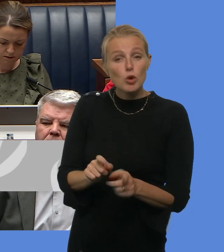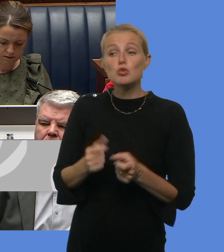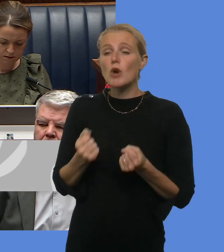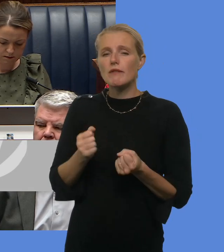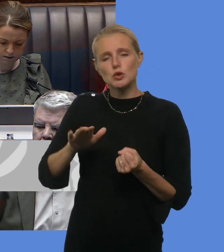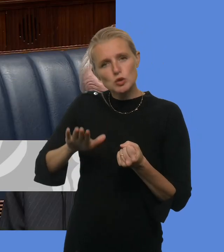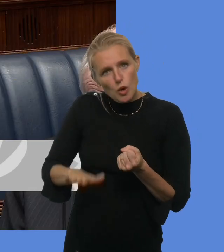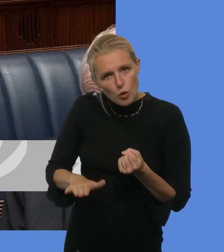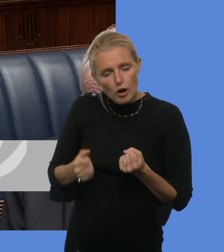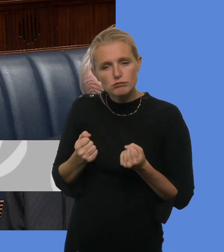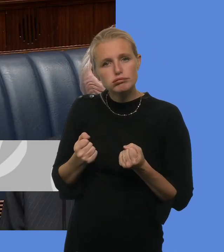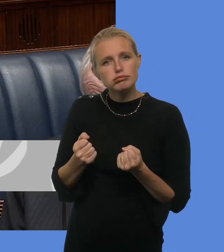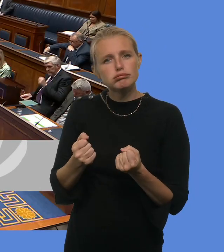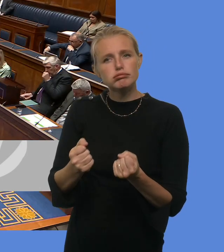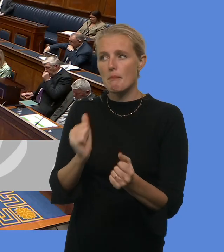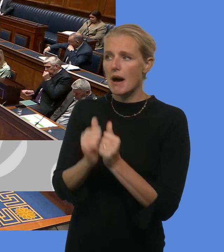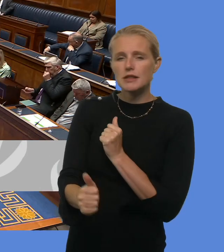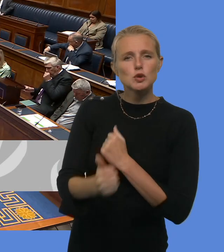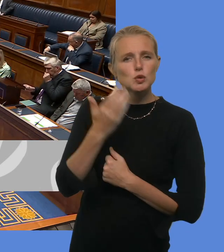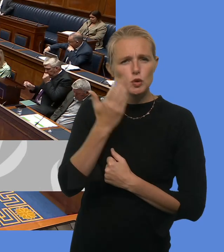passing our schools. Paul McGrath.